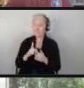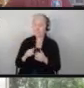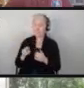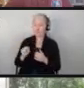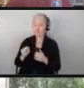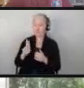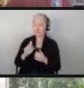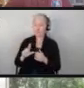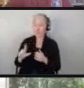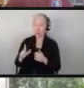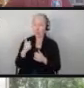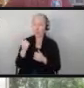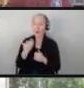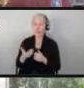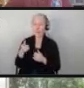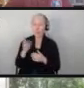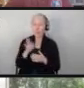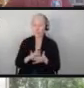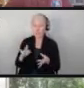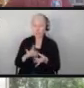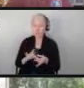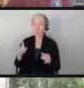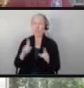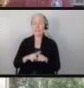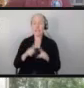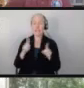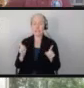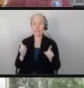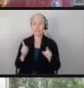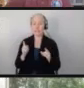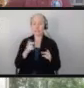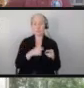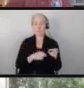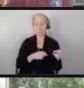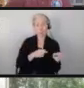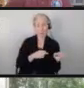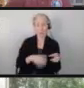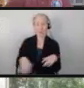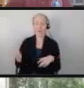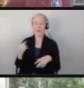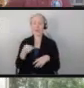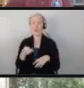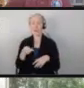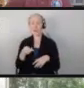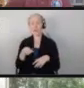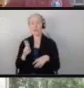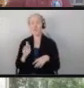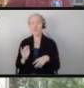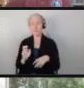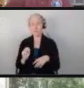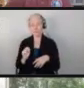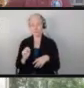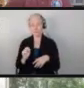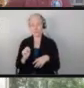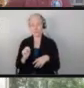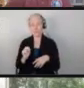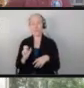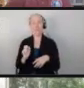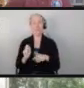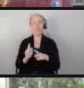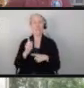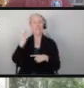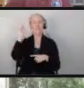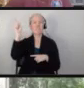was the difference between perhaps robotic and human spaceflight missions. And I was wondering if there were